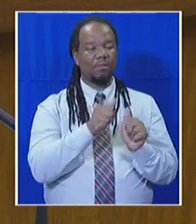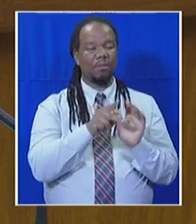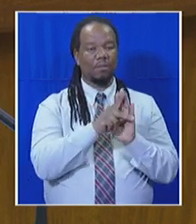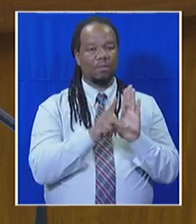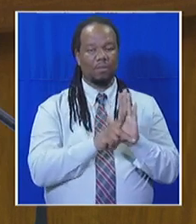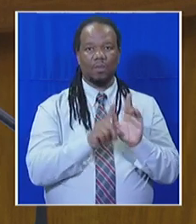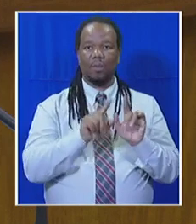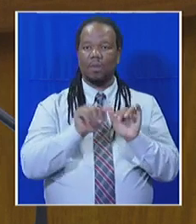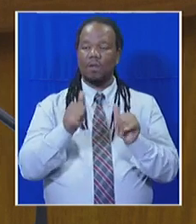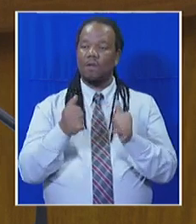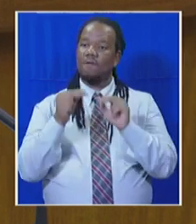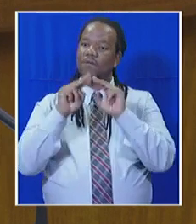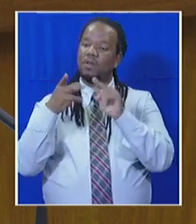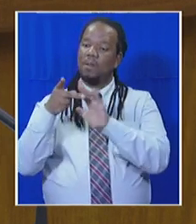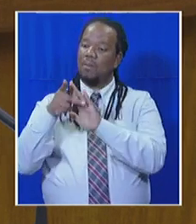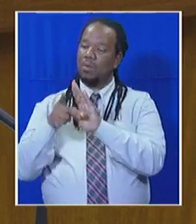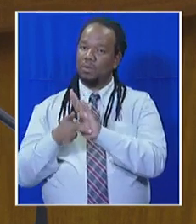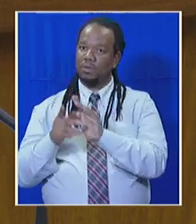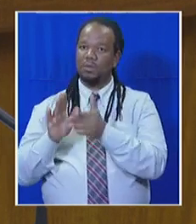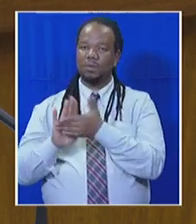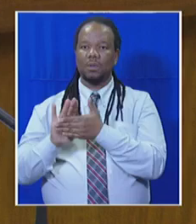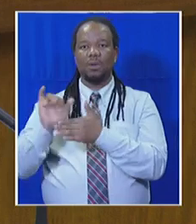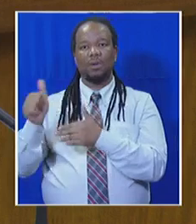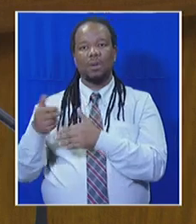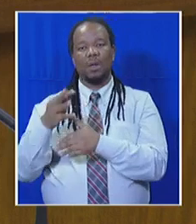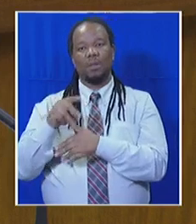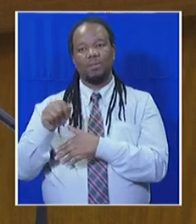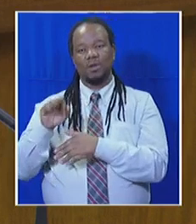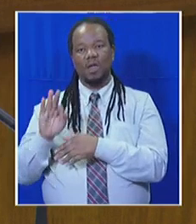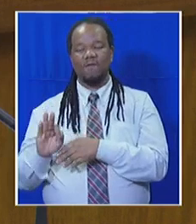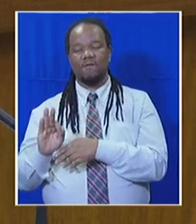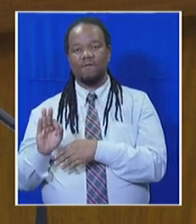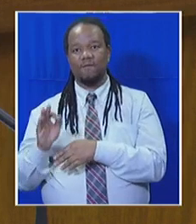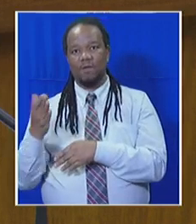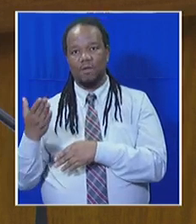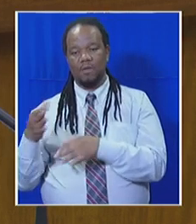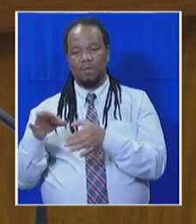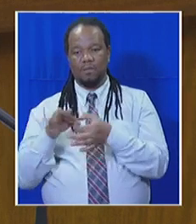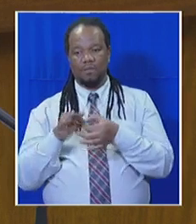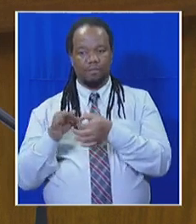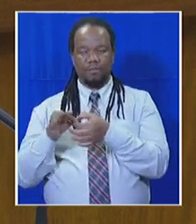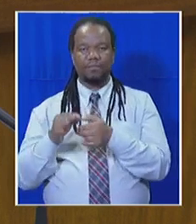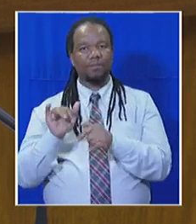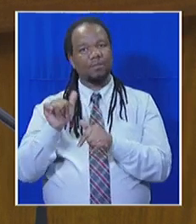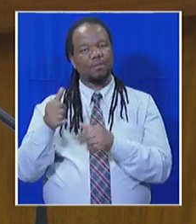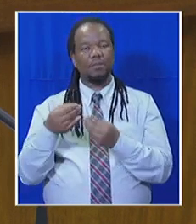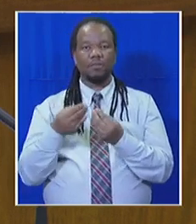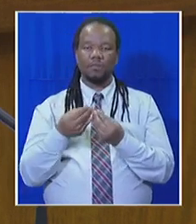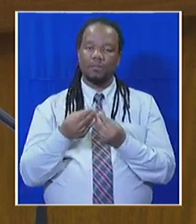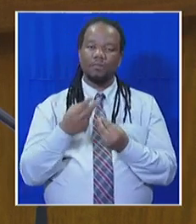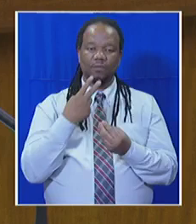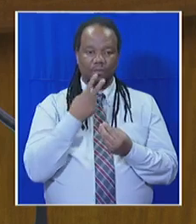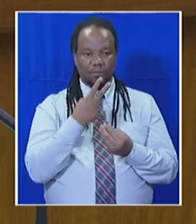relationship between fiscal policy and the medium-term strategic framework. It reflects, among other things, effort